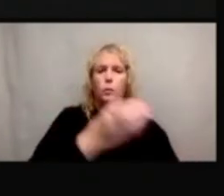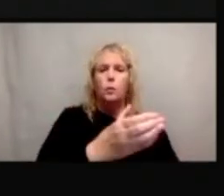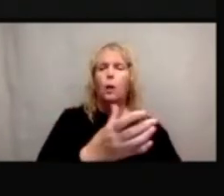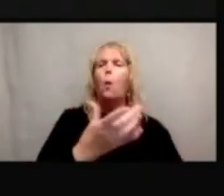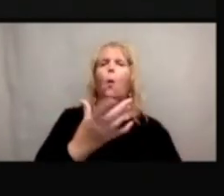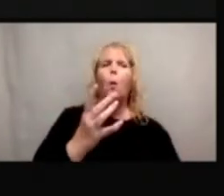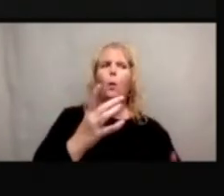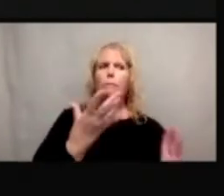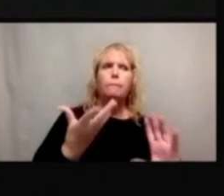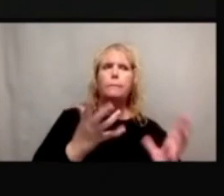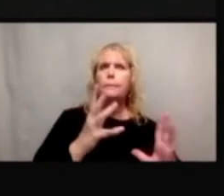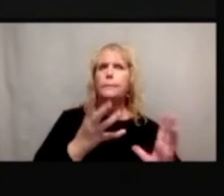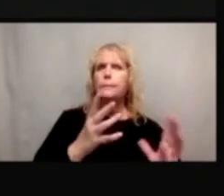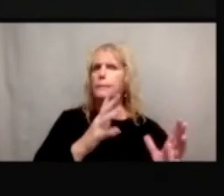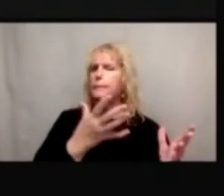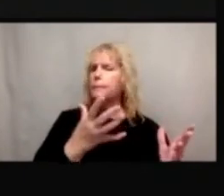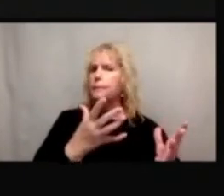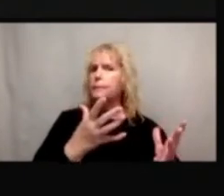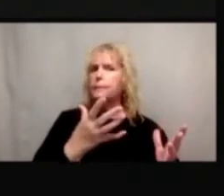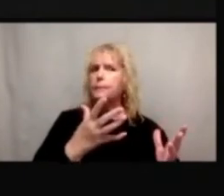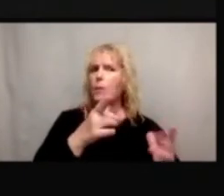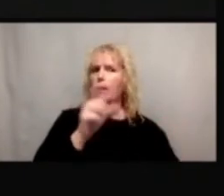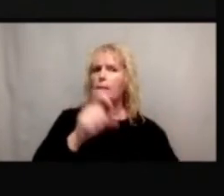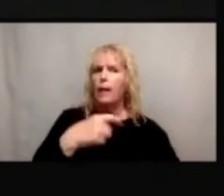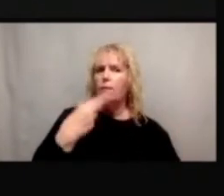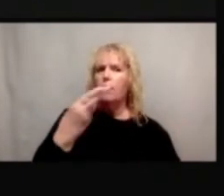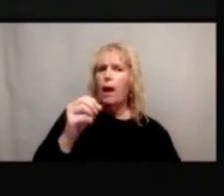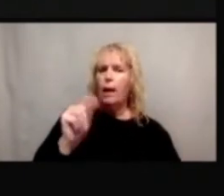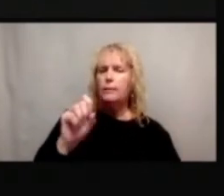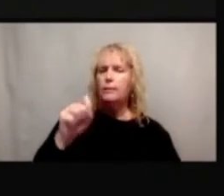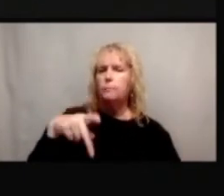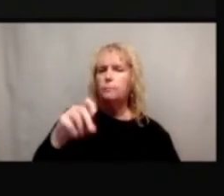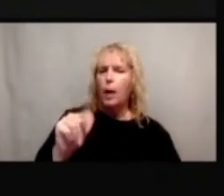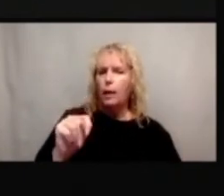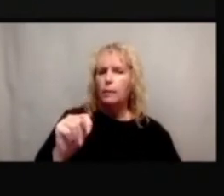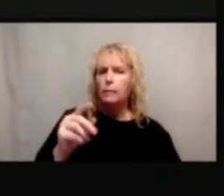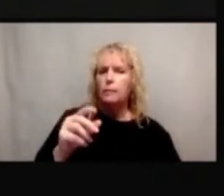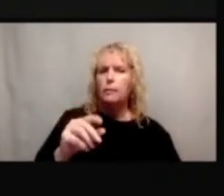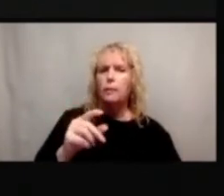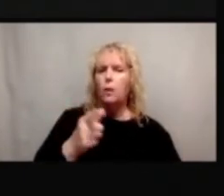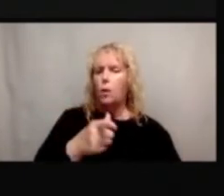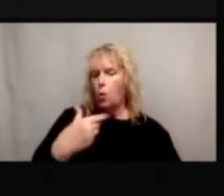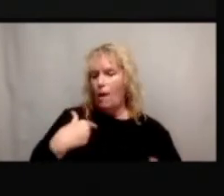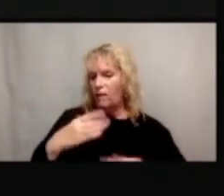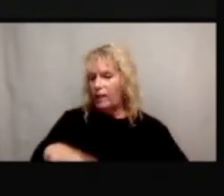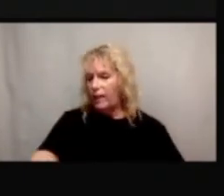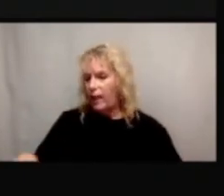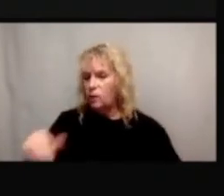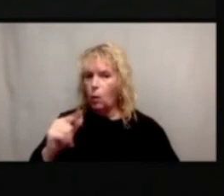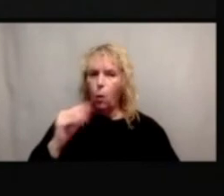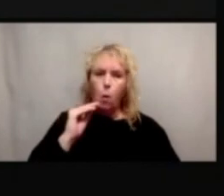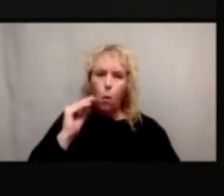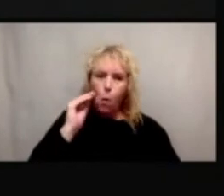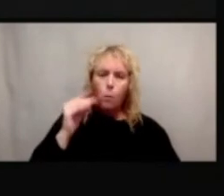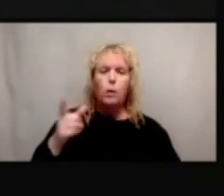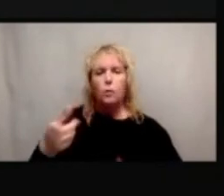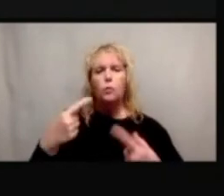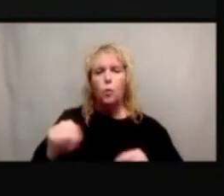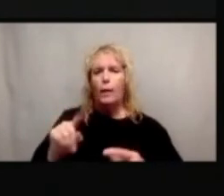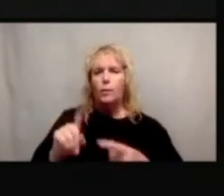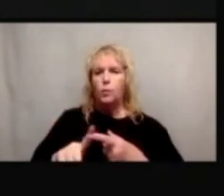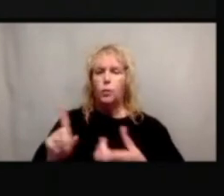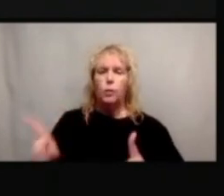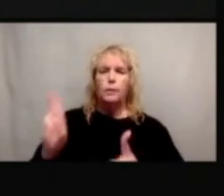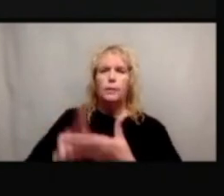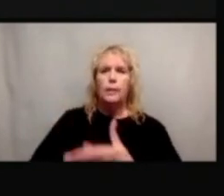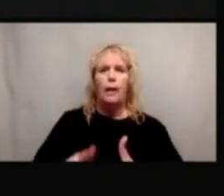if you're in a multi-generational family and you have kids at home who are trying to log into virtual school, that maybe